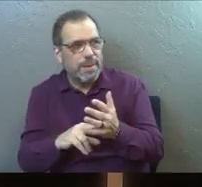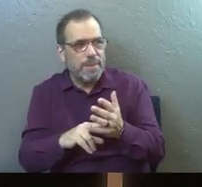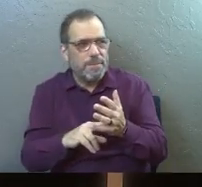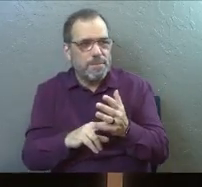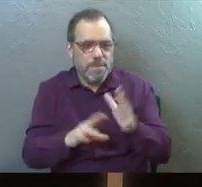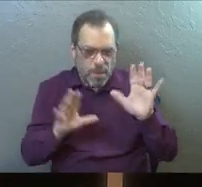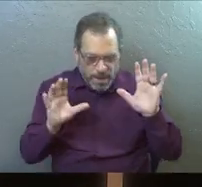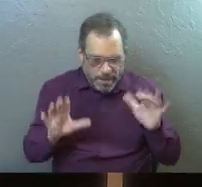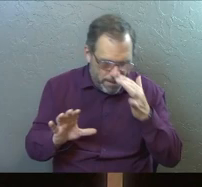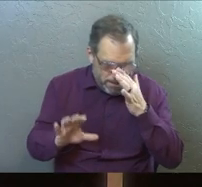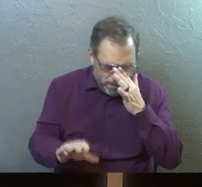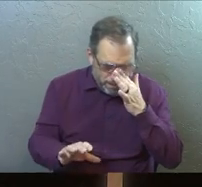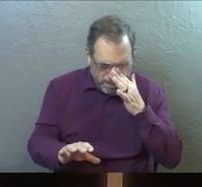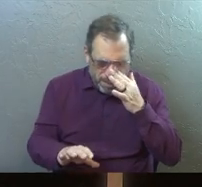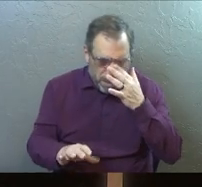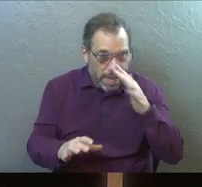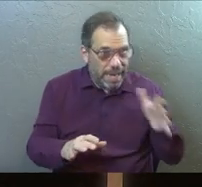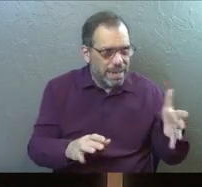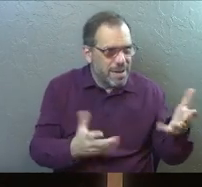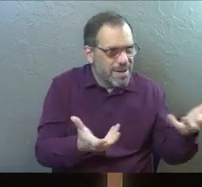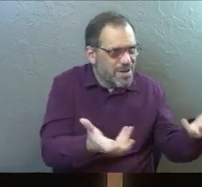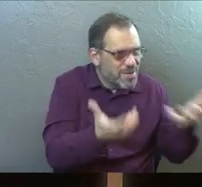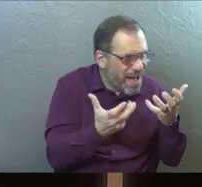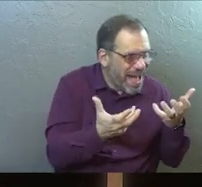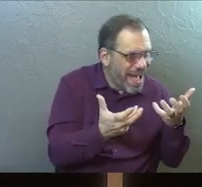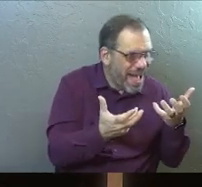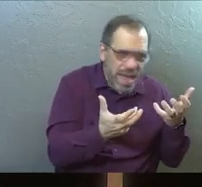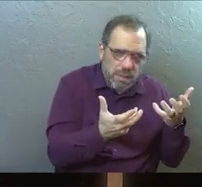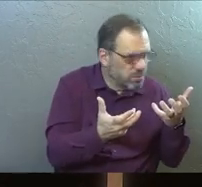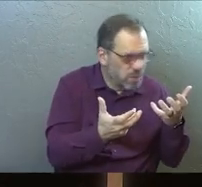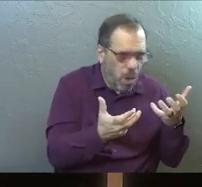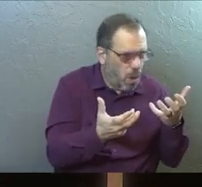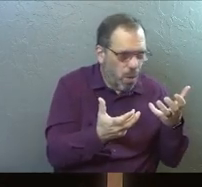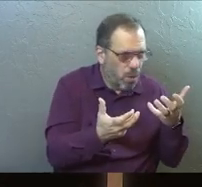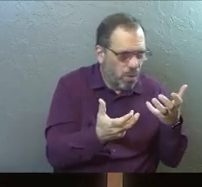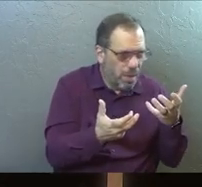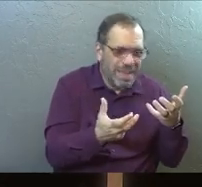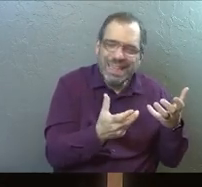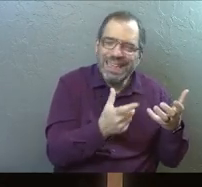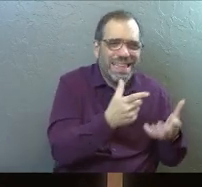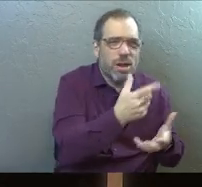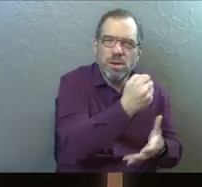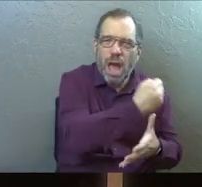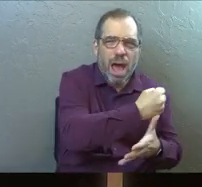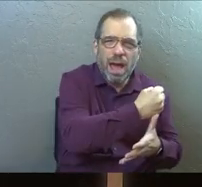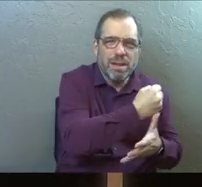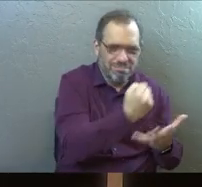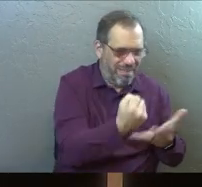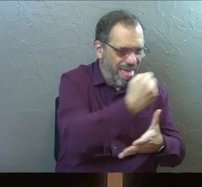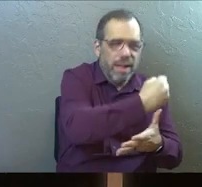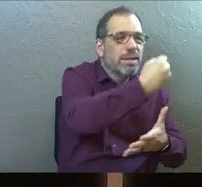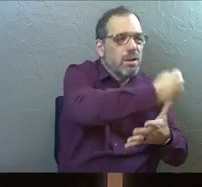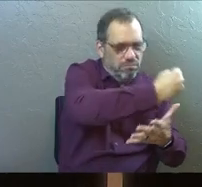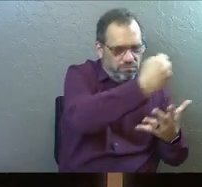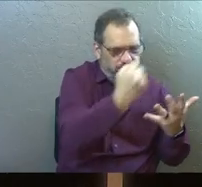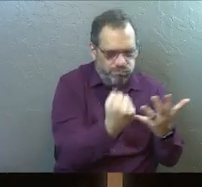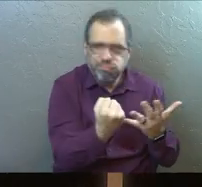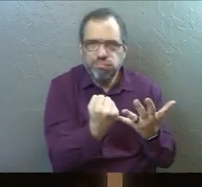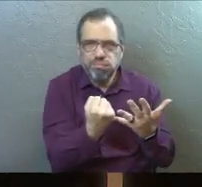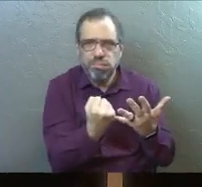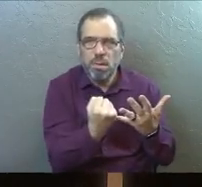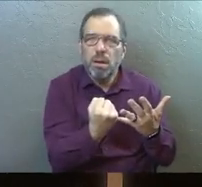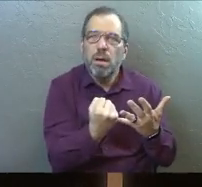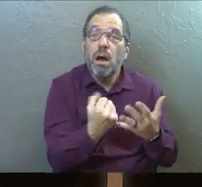about saying, no, my appetites are not who's in charge of me. That's the whole point. That's why we're going